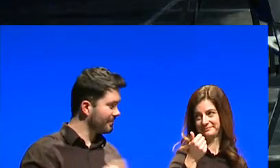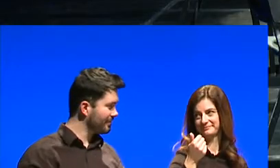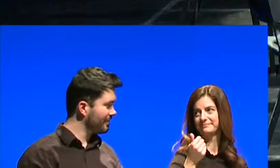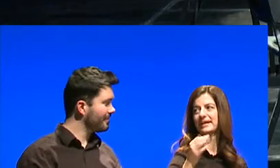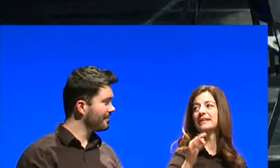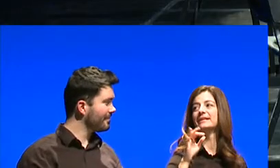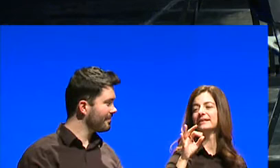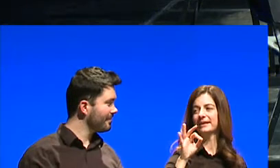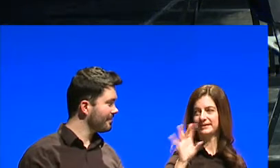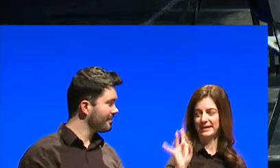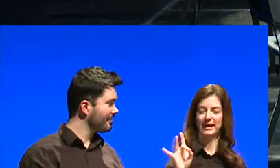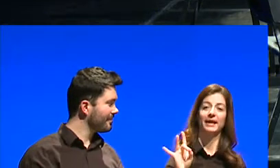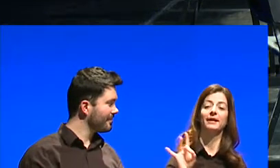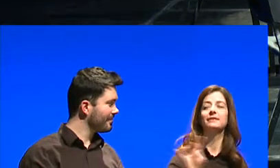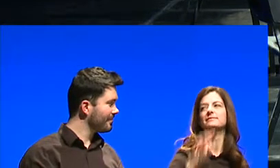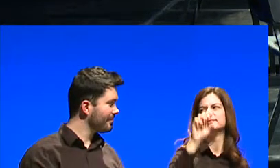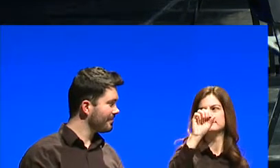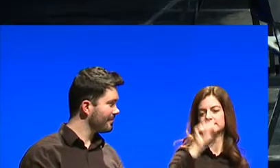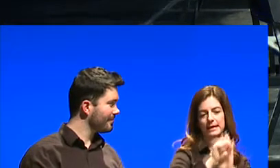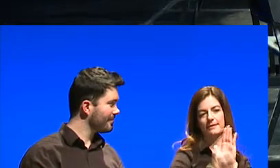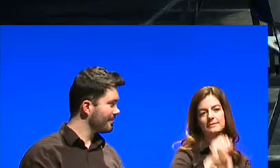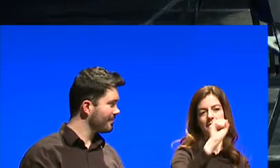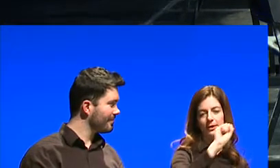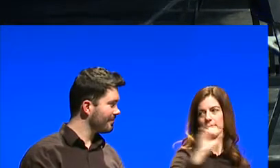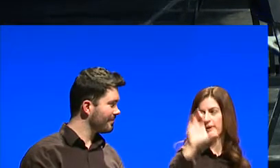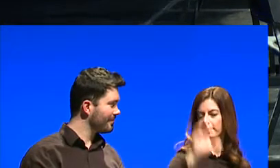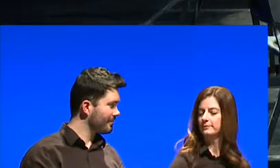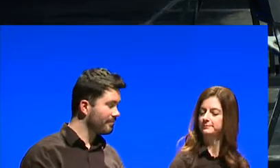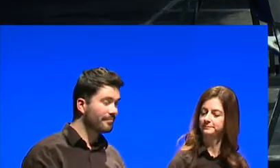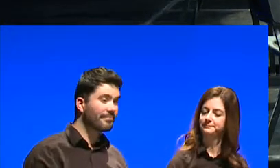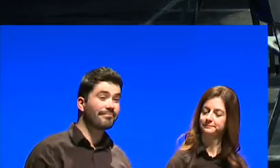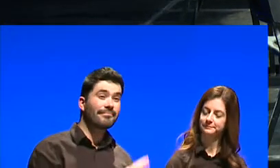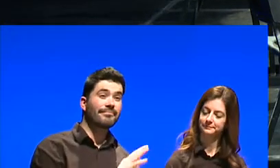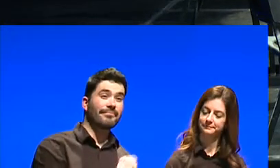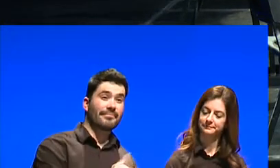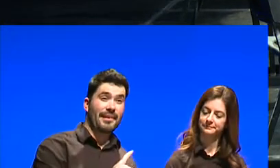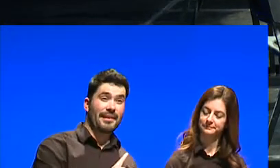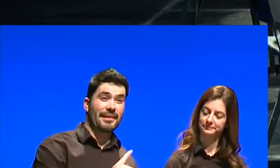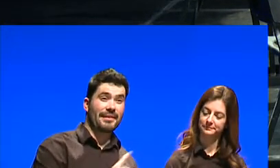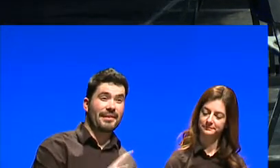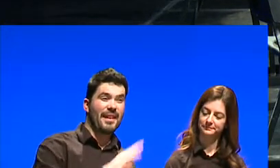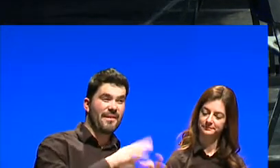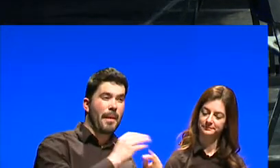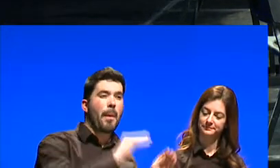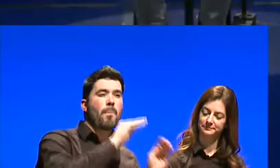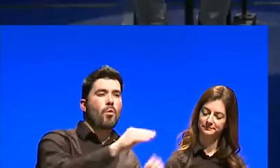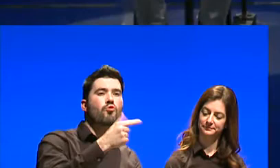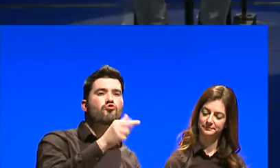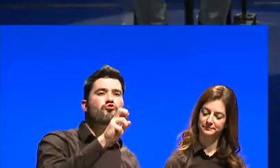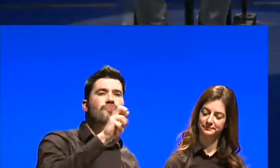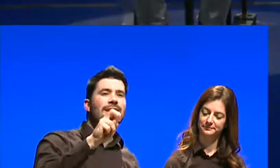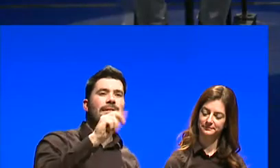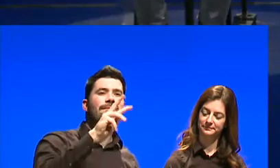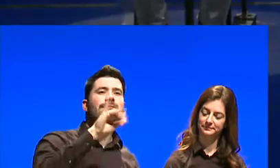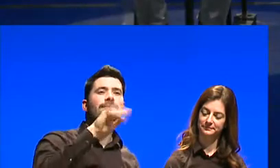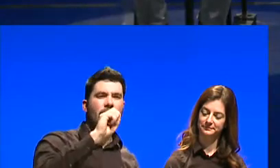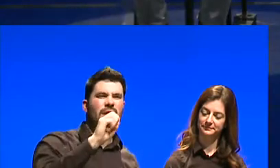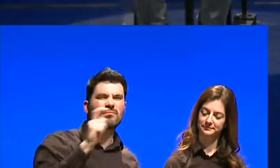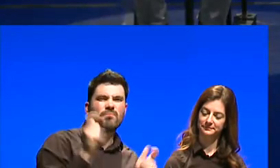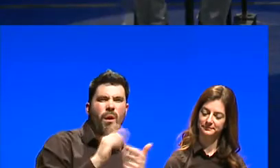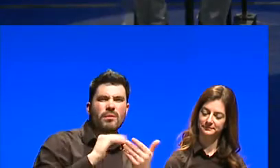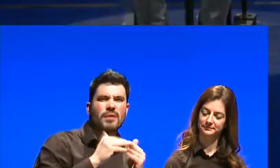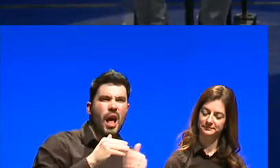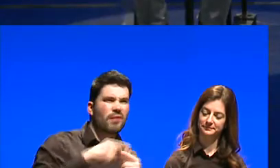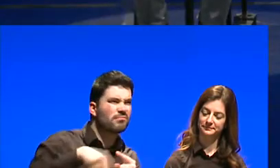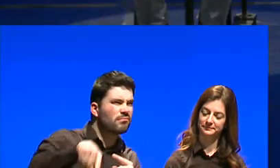1998. Greenville, South Carolina. My family moves from Florida to Greenville, a small conservative town. Everybody